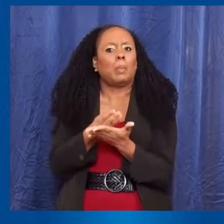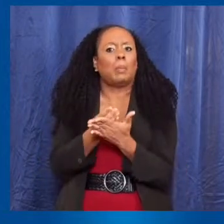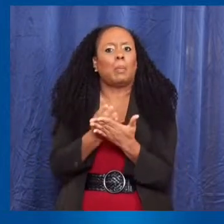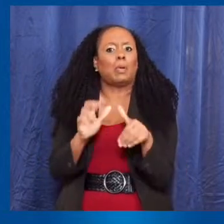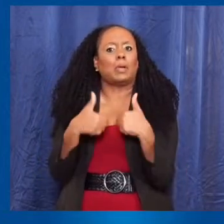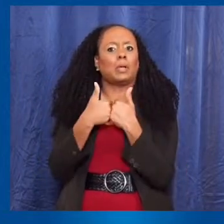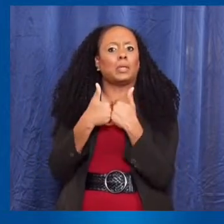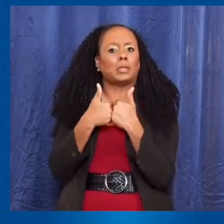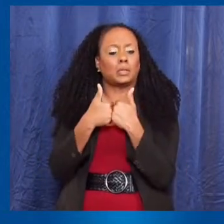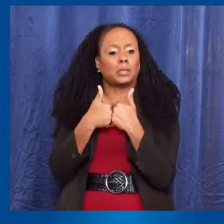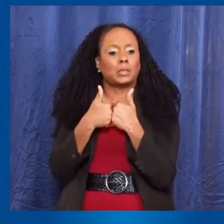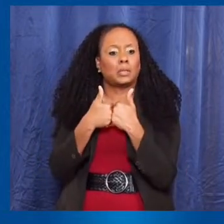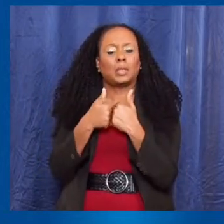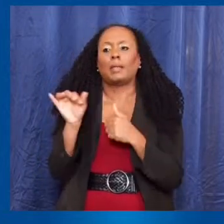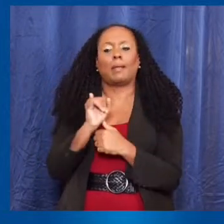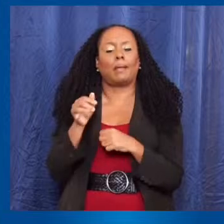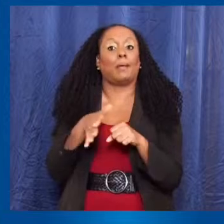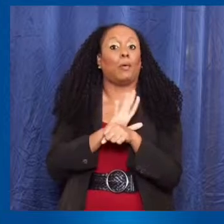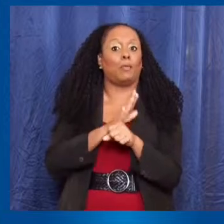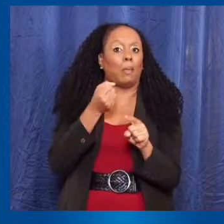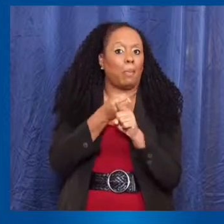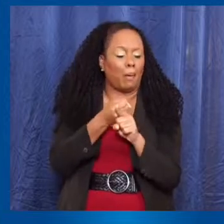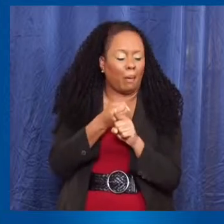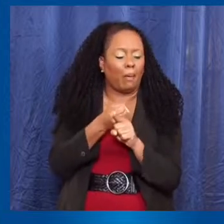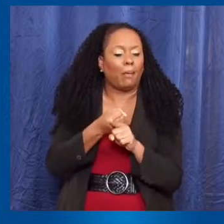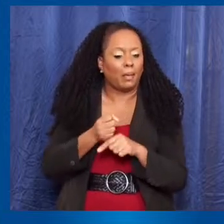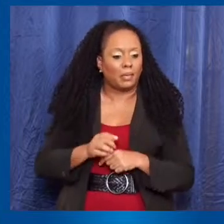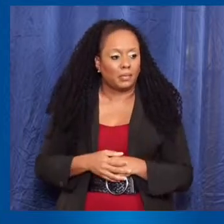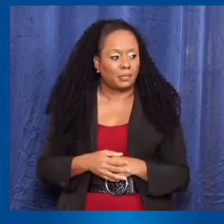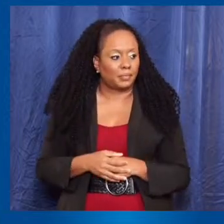During the pandemic, the COVID